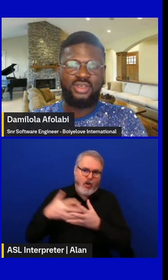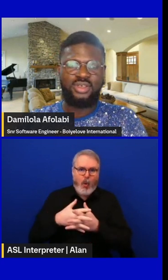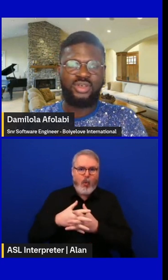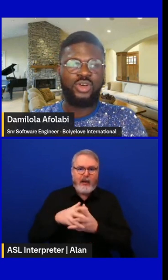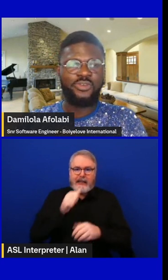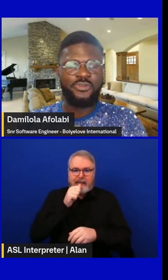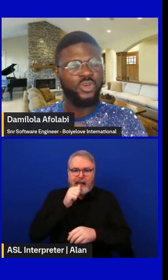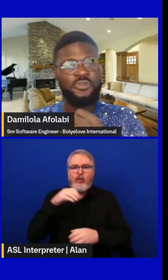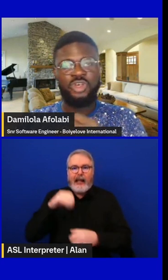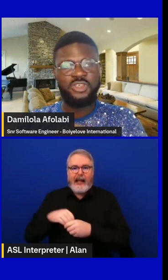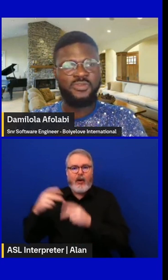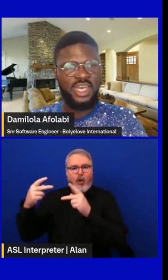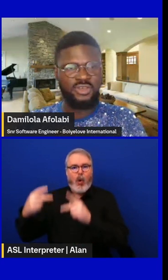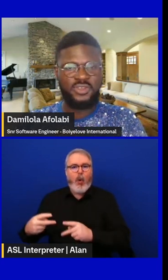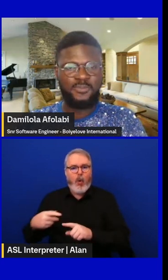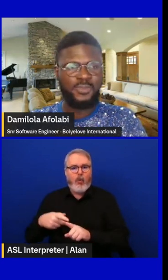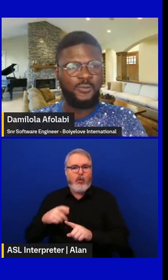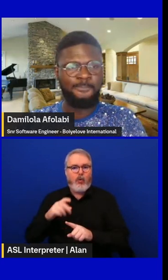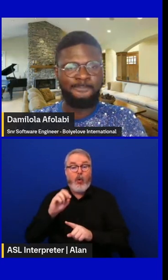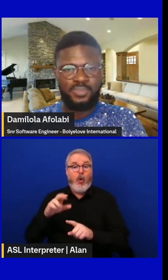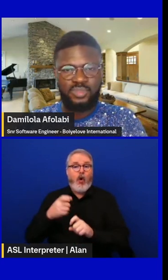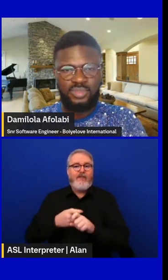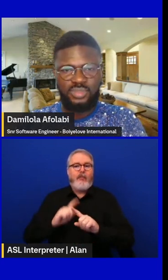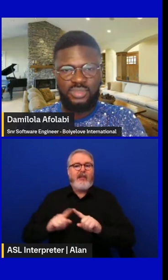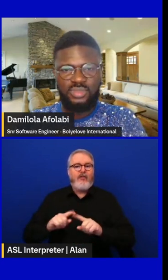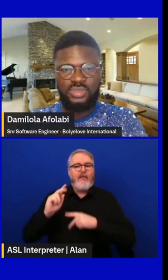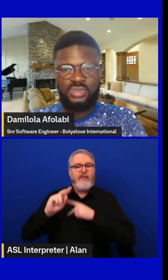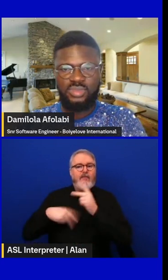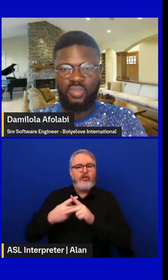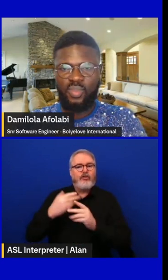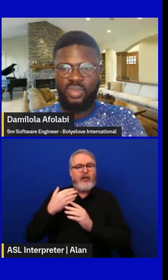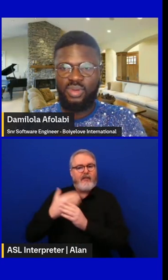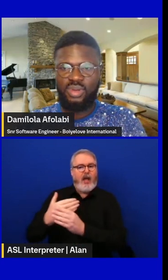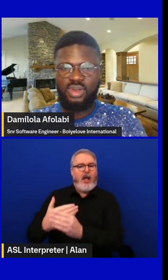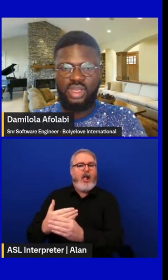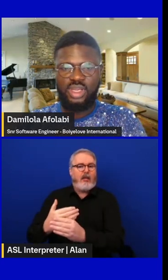or configuration files.